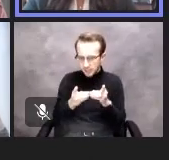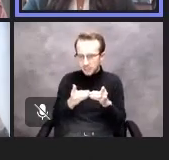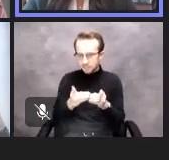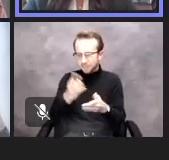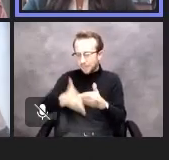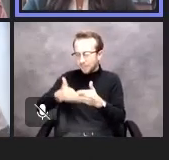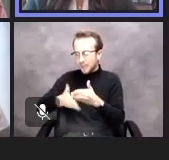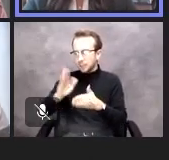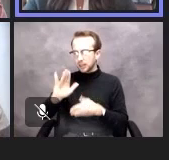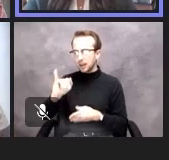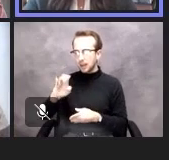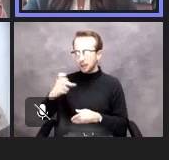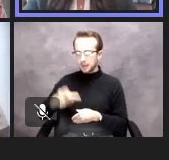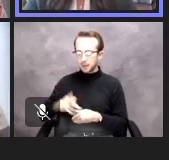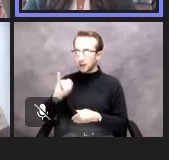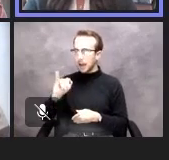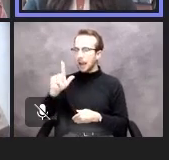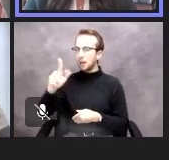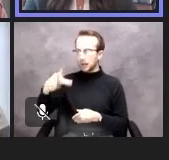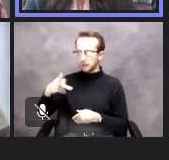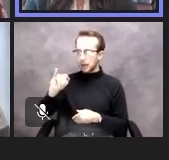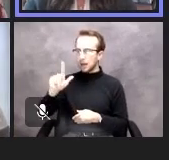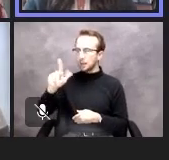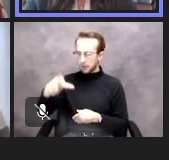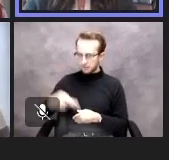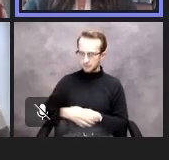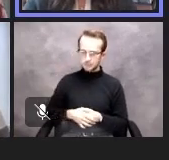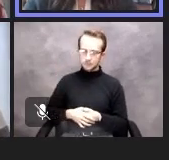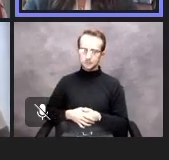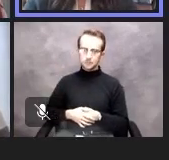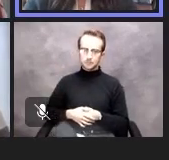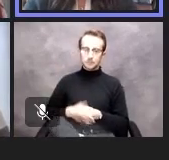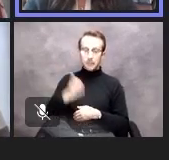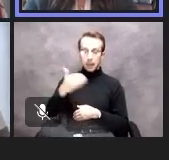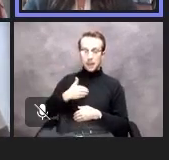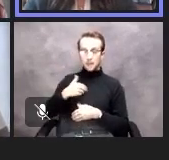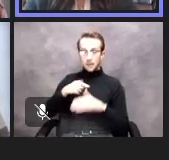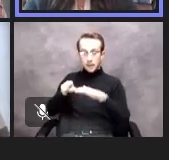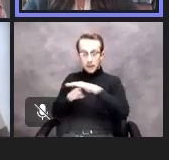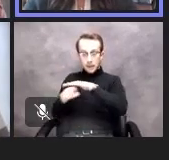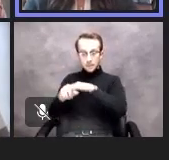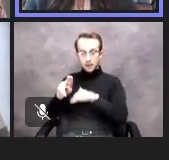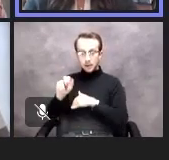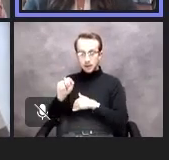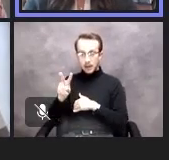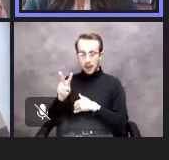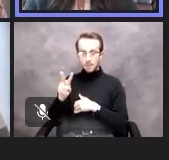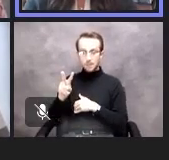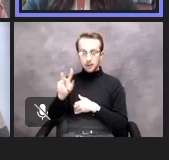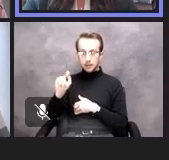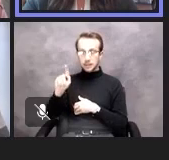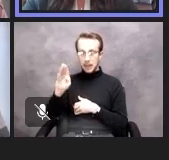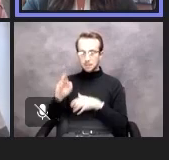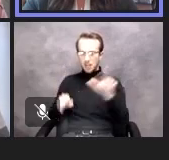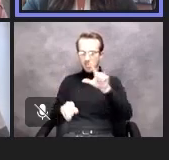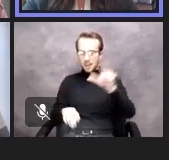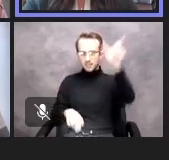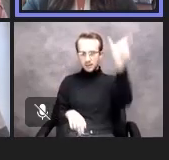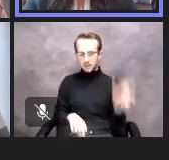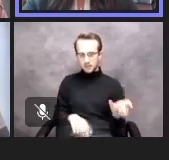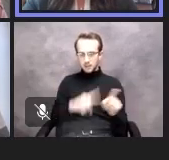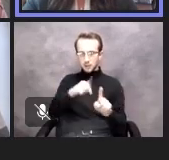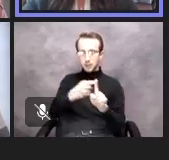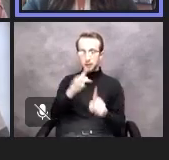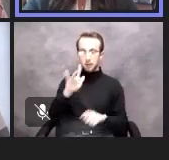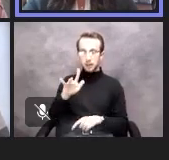individual learning plan, their ILP. There's a navigation tab over at the left-hand side. When you go to CTE Basics,